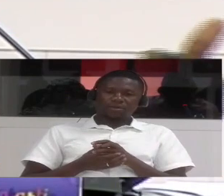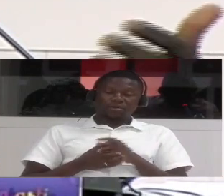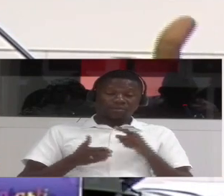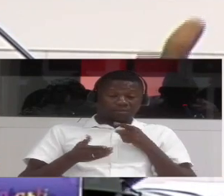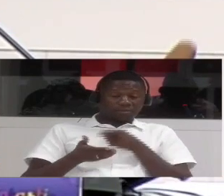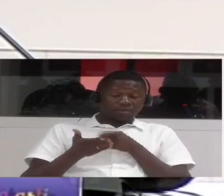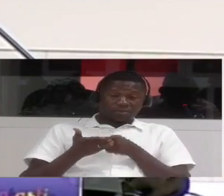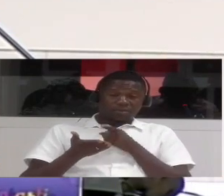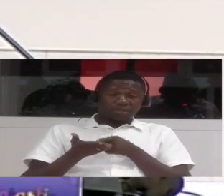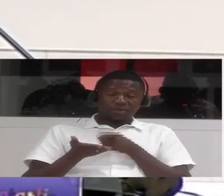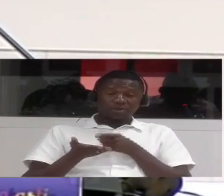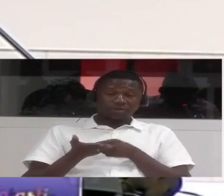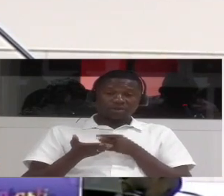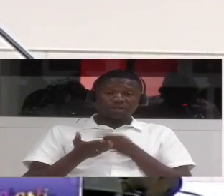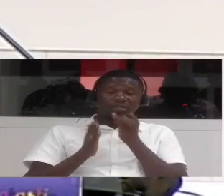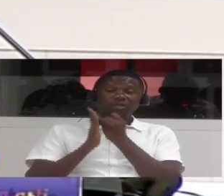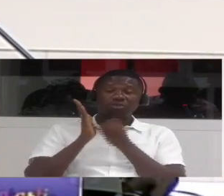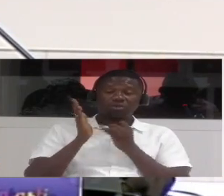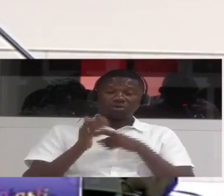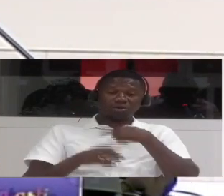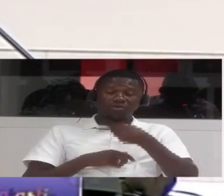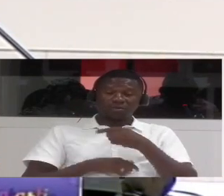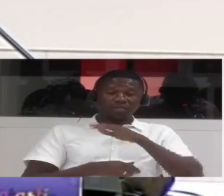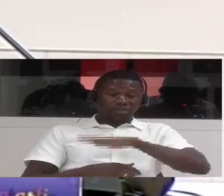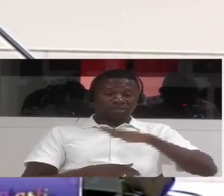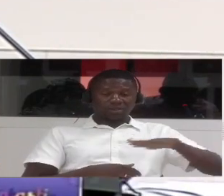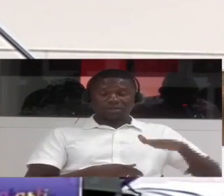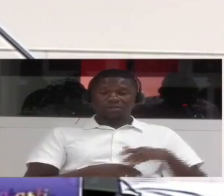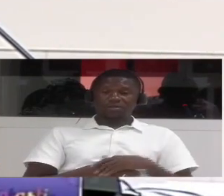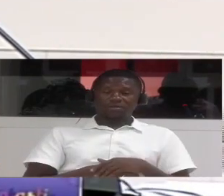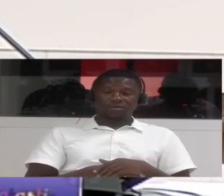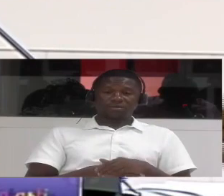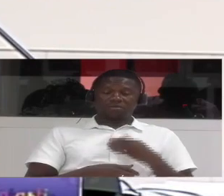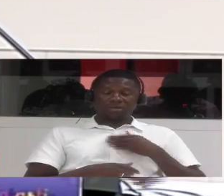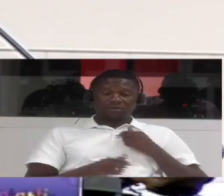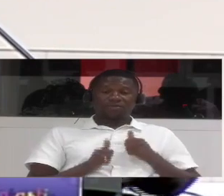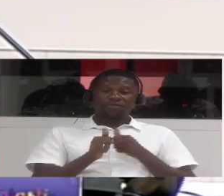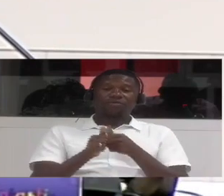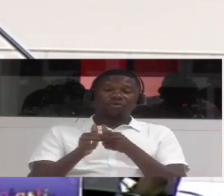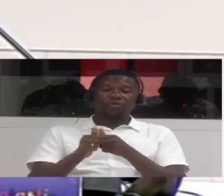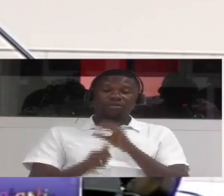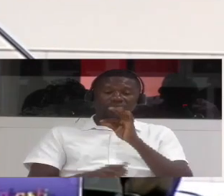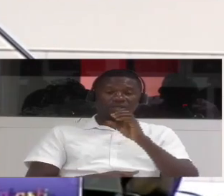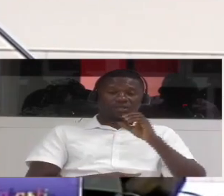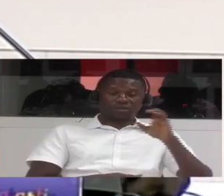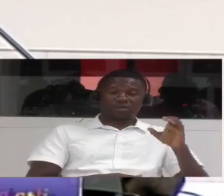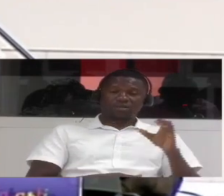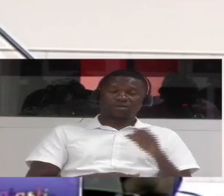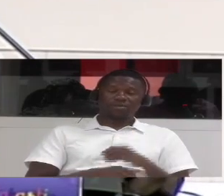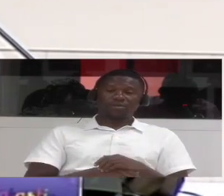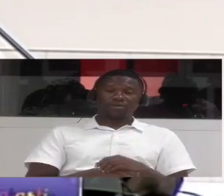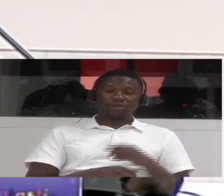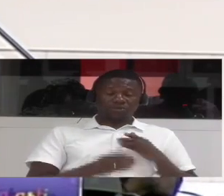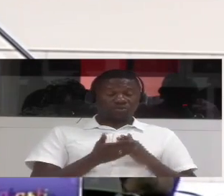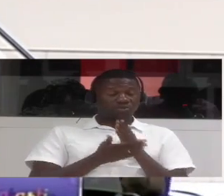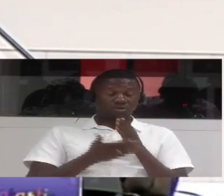particularly the issue of children. I mean, I have been following the TRRC